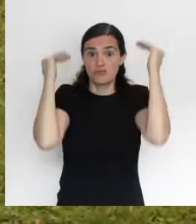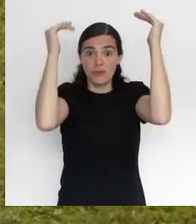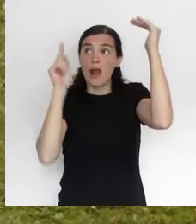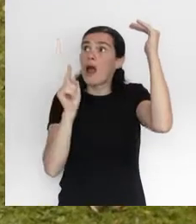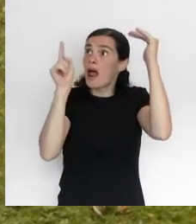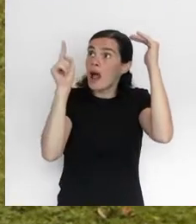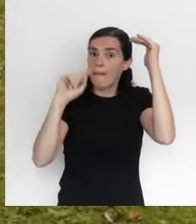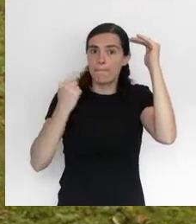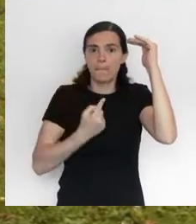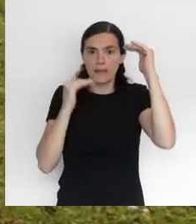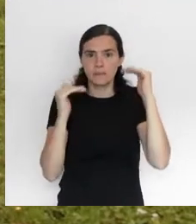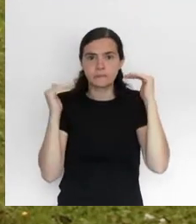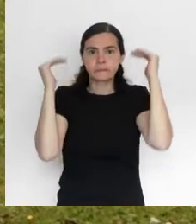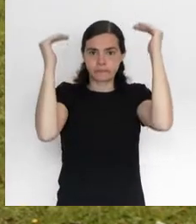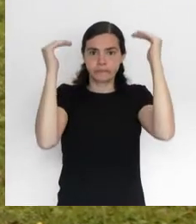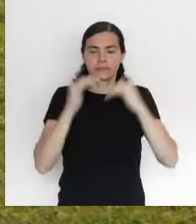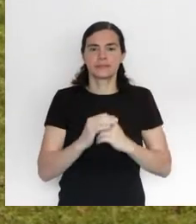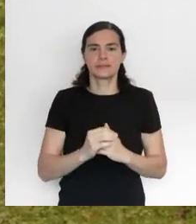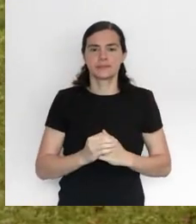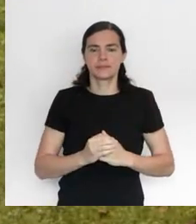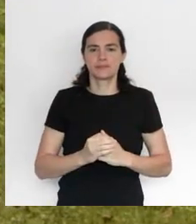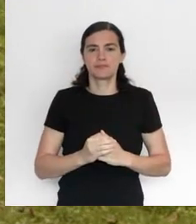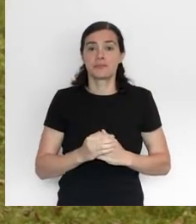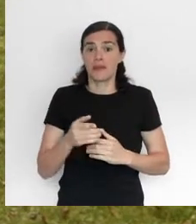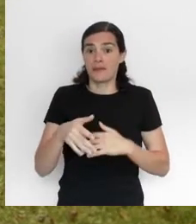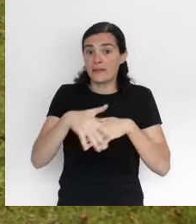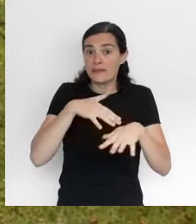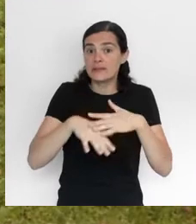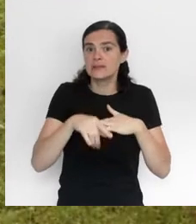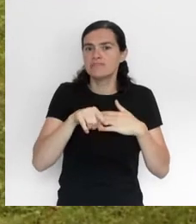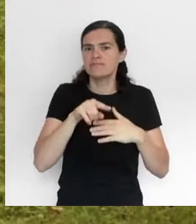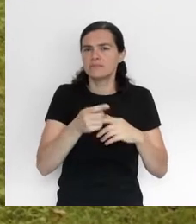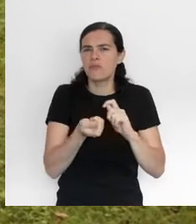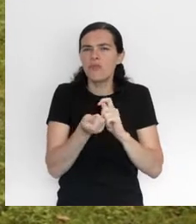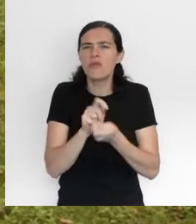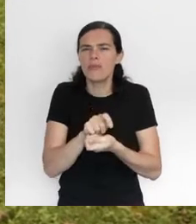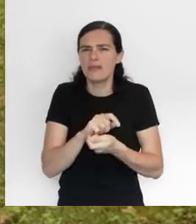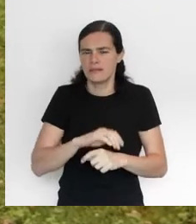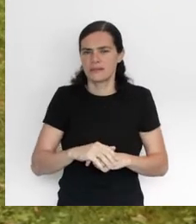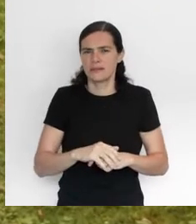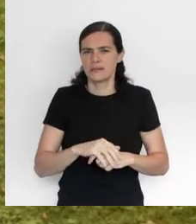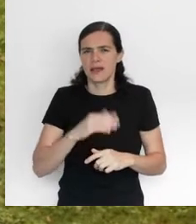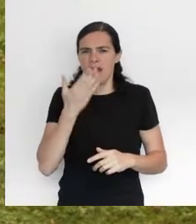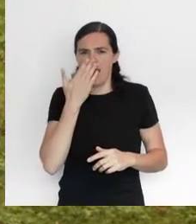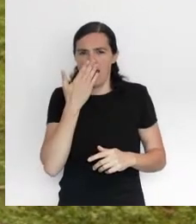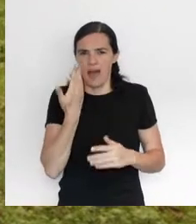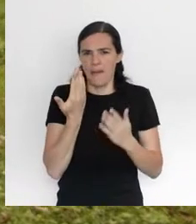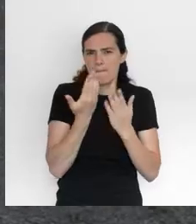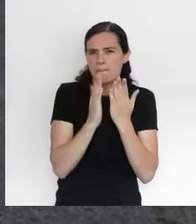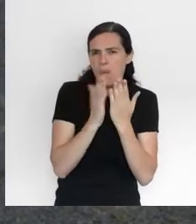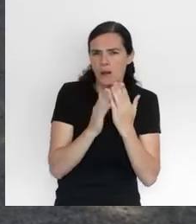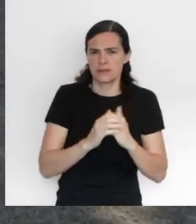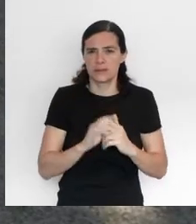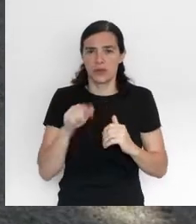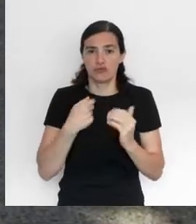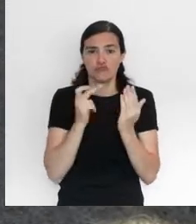upstairs. The sky should be an elevation. But by doing this little shift, a little bit